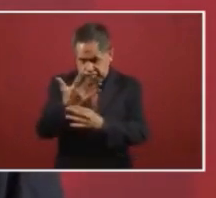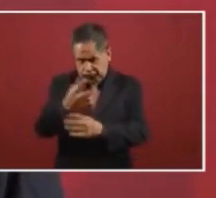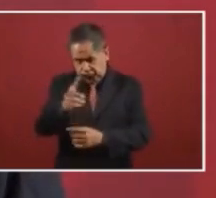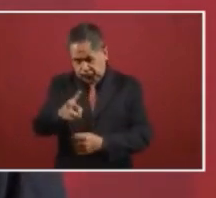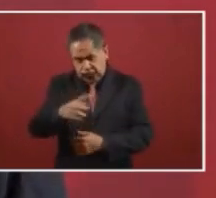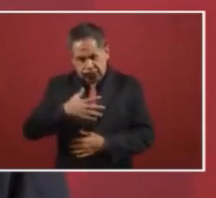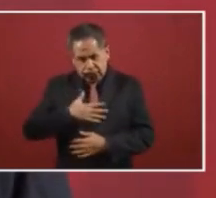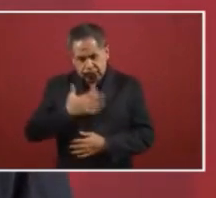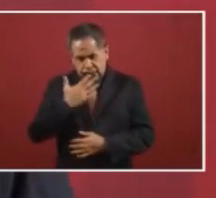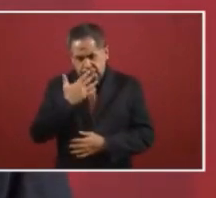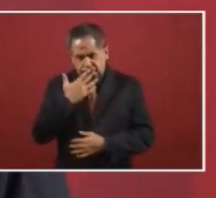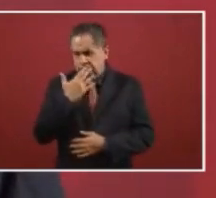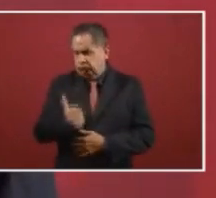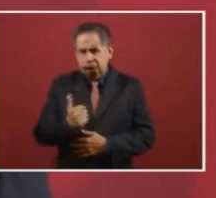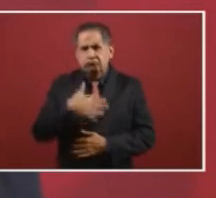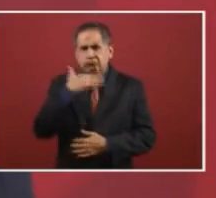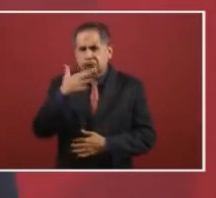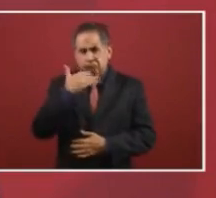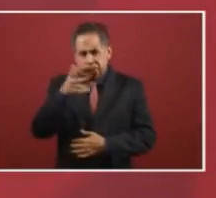part.